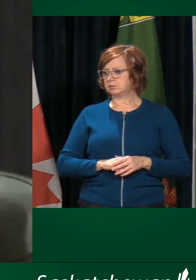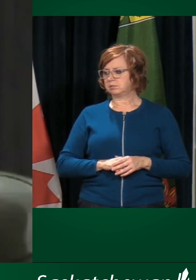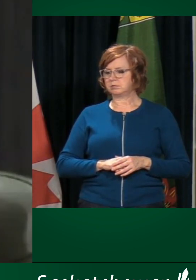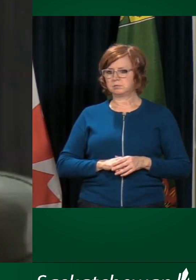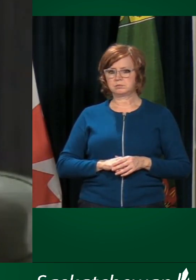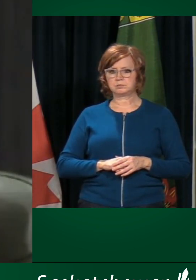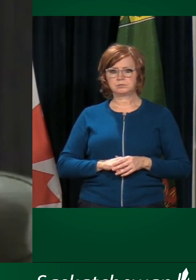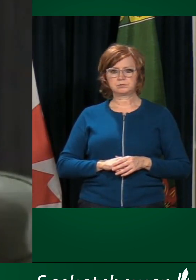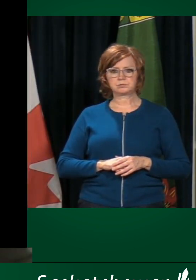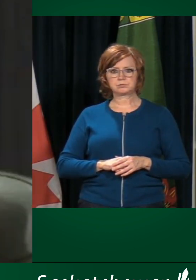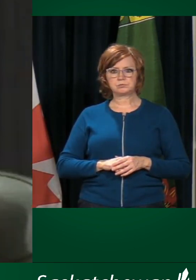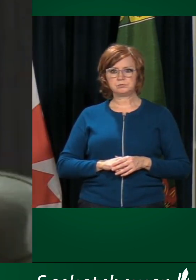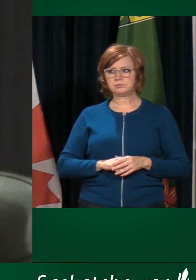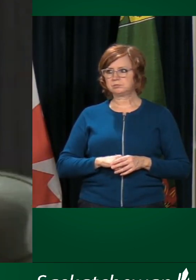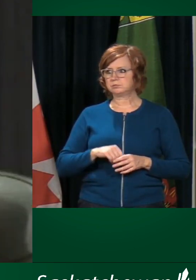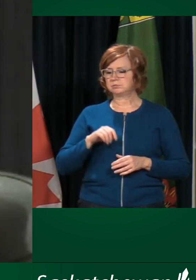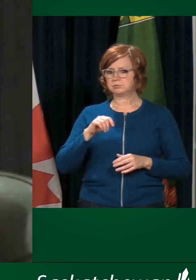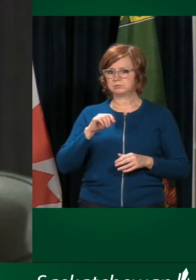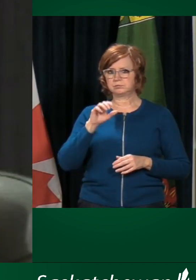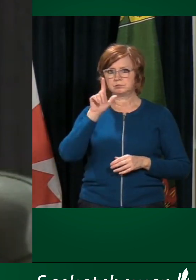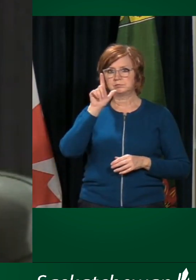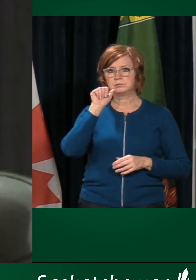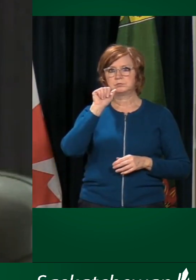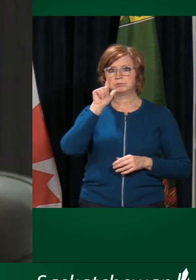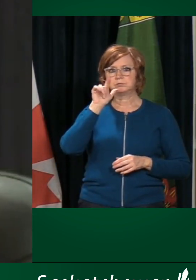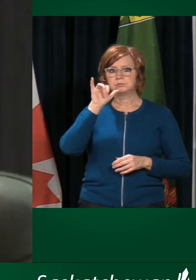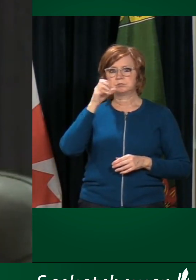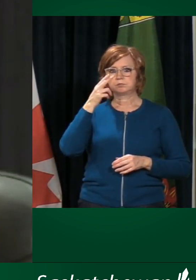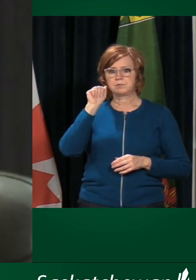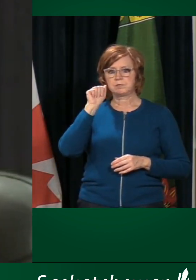there? We have Alicia Bridges with CBC.